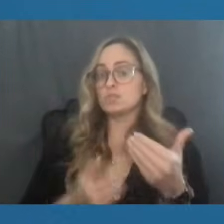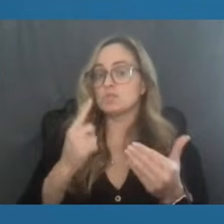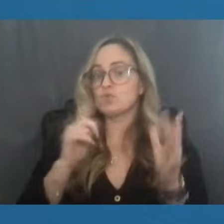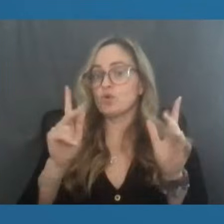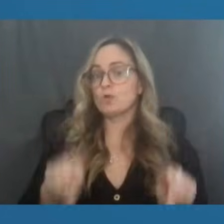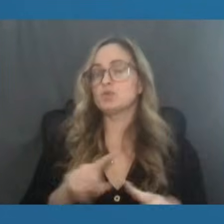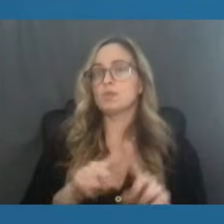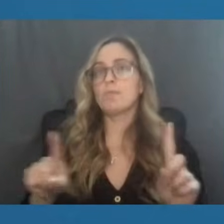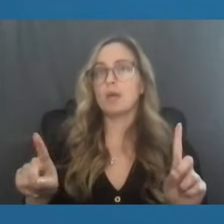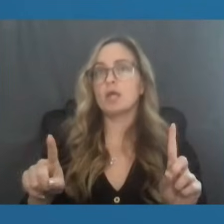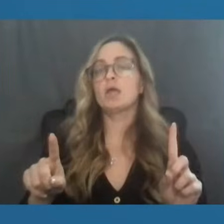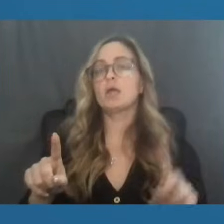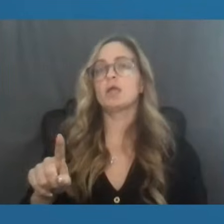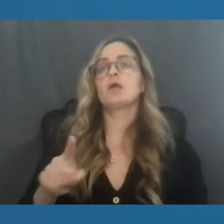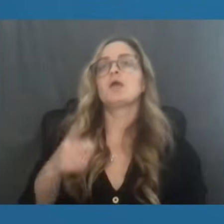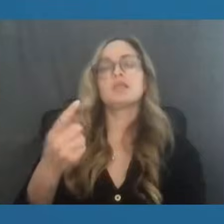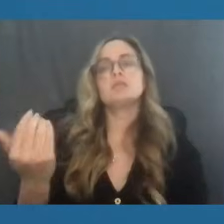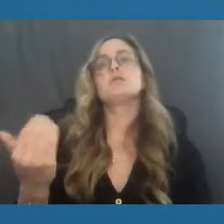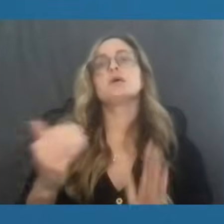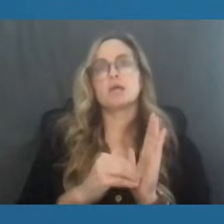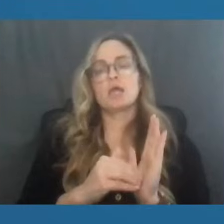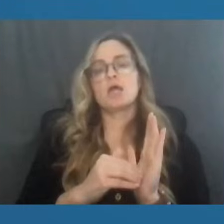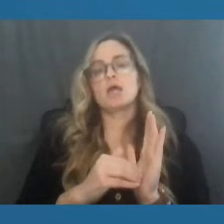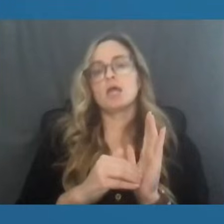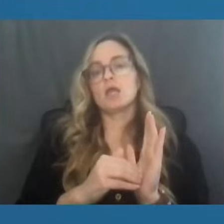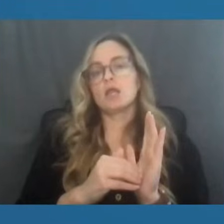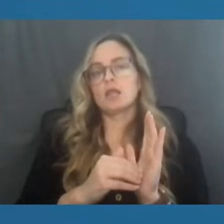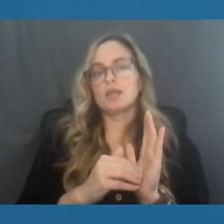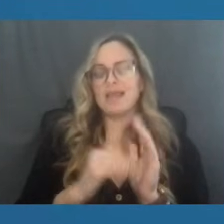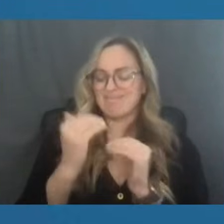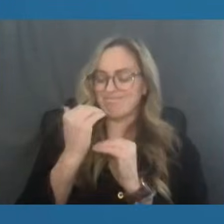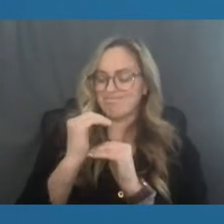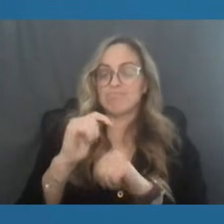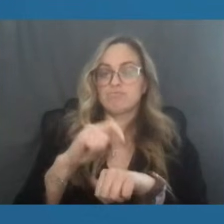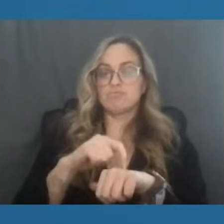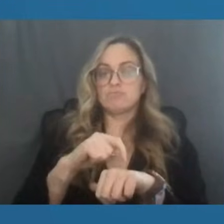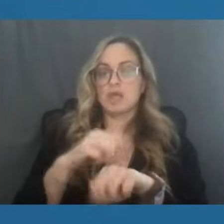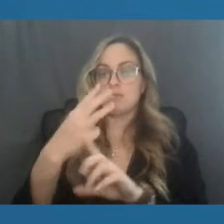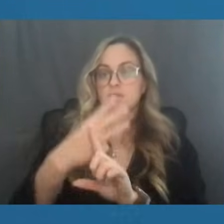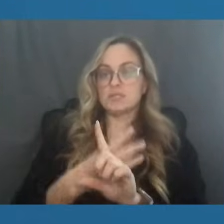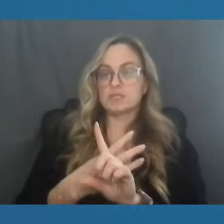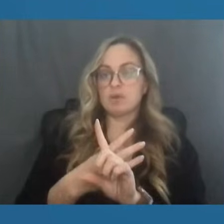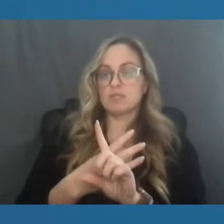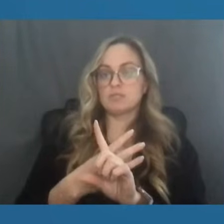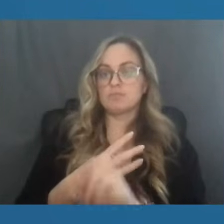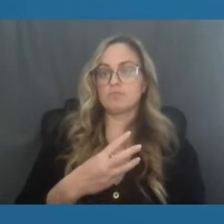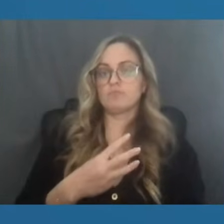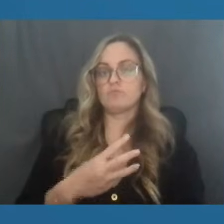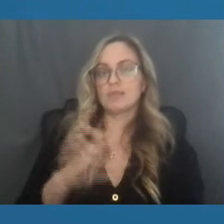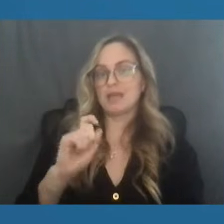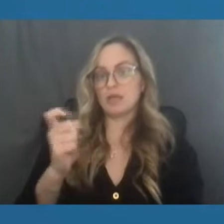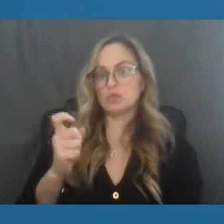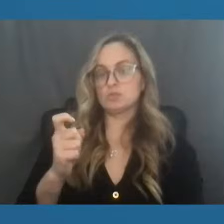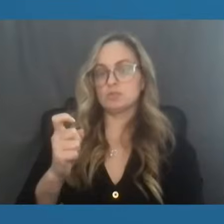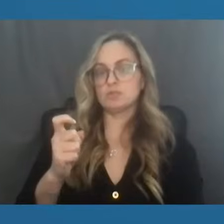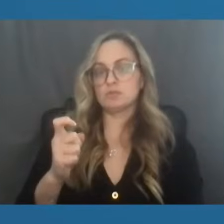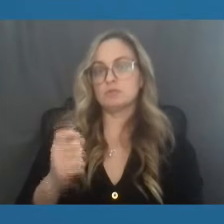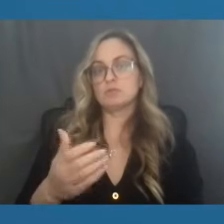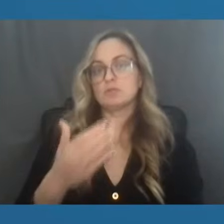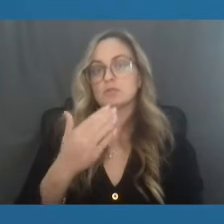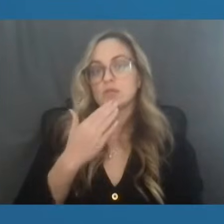but this is, again, that finite amount of time with a 6 month diagnosis. Great, thank you, guys.